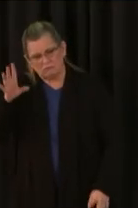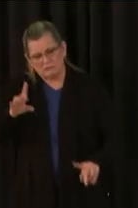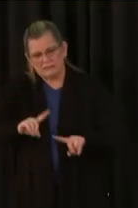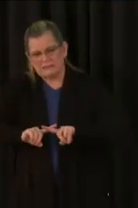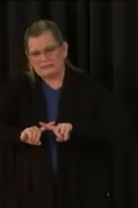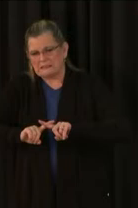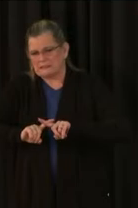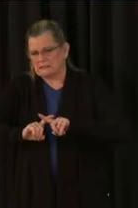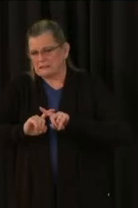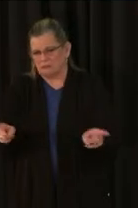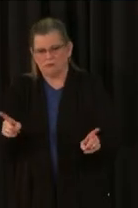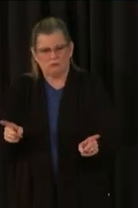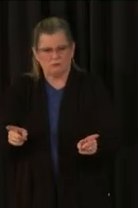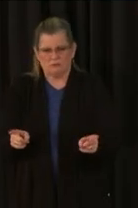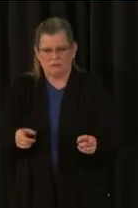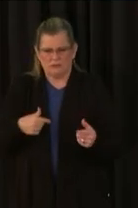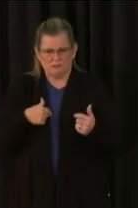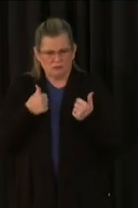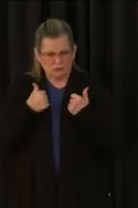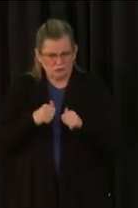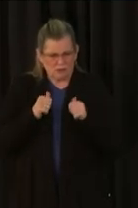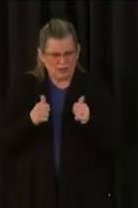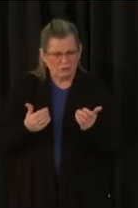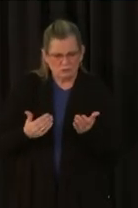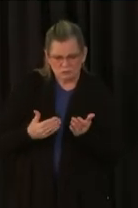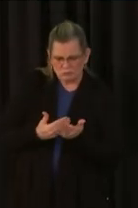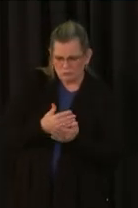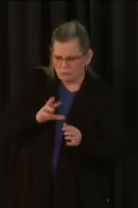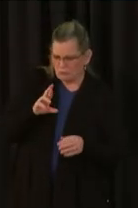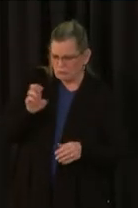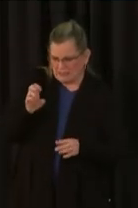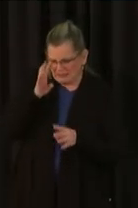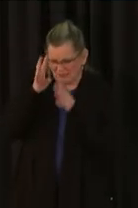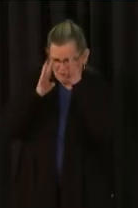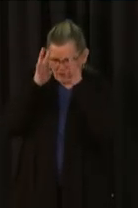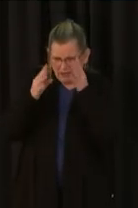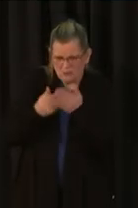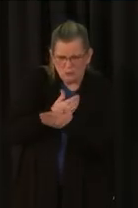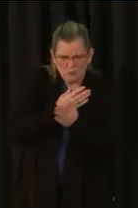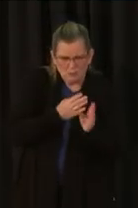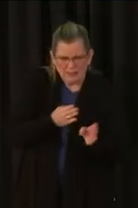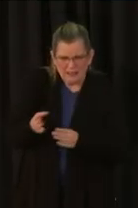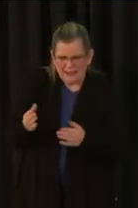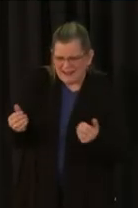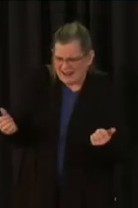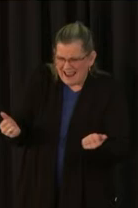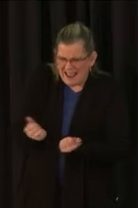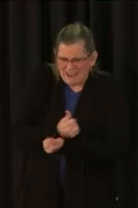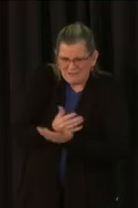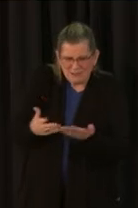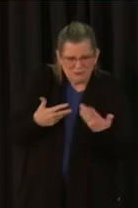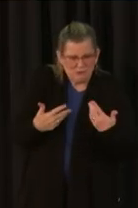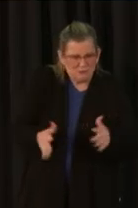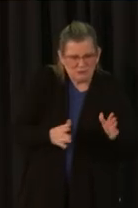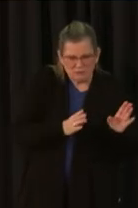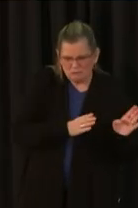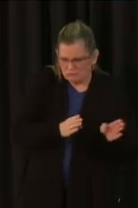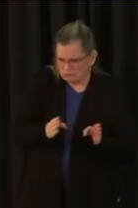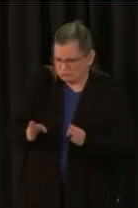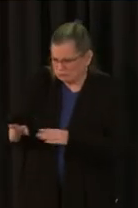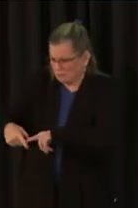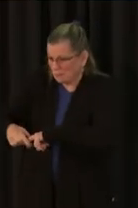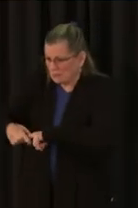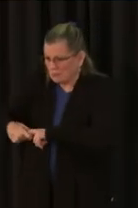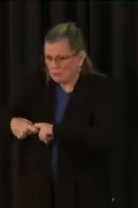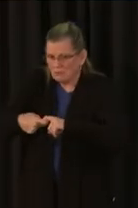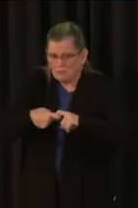and production of events and experiences. And, March 13th, it all came to a screeching halt. Here we, just came on the